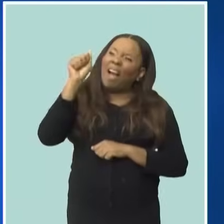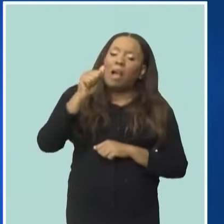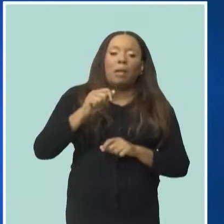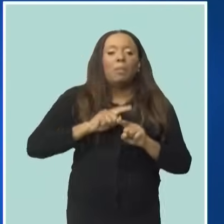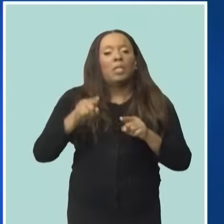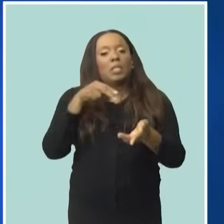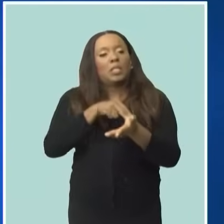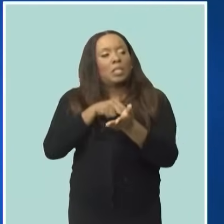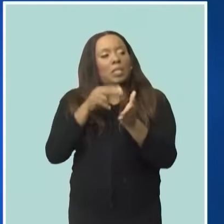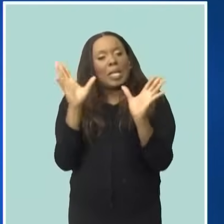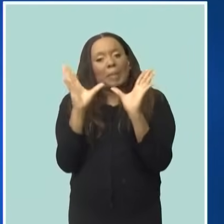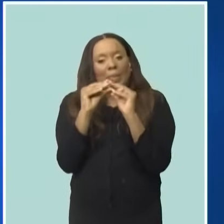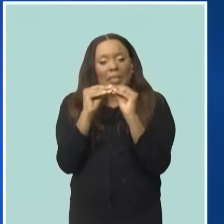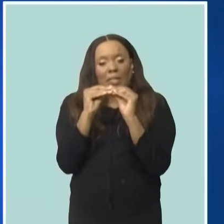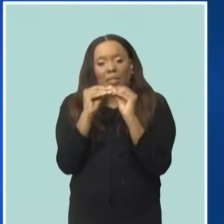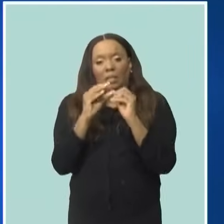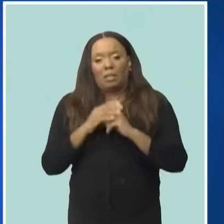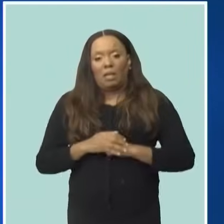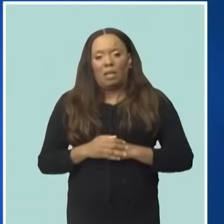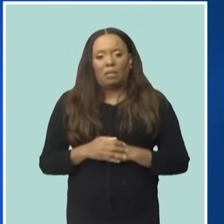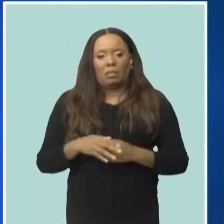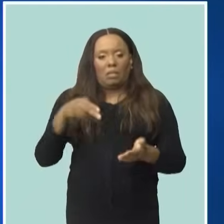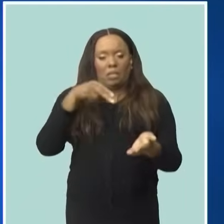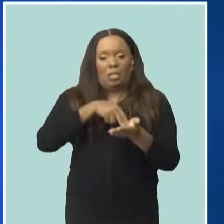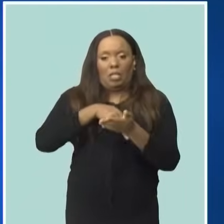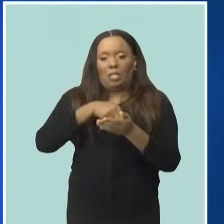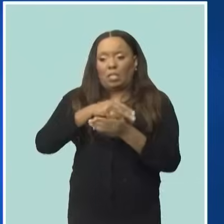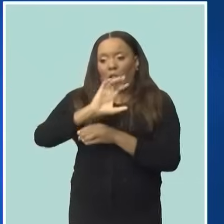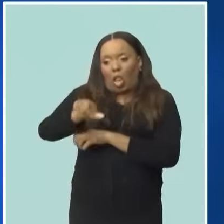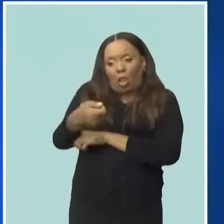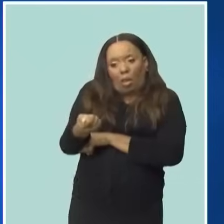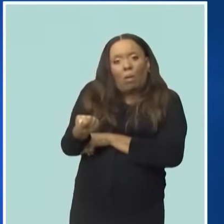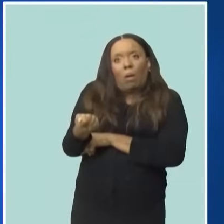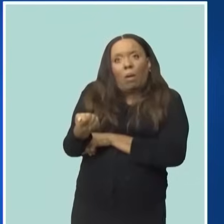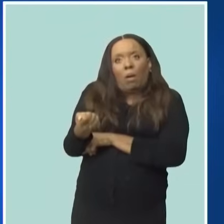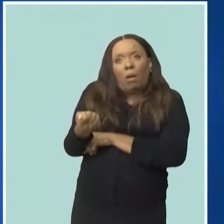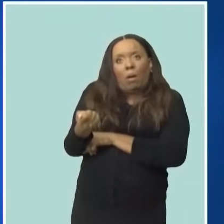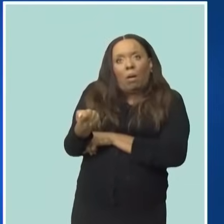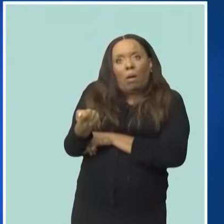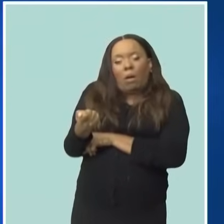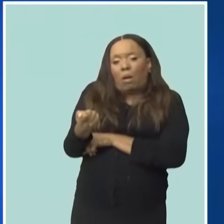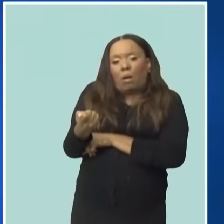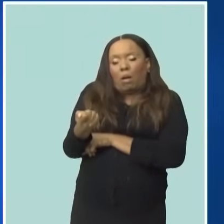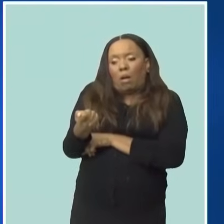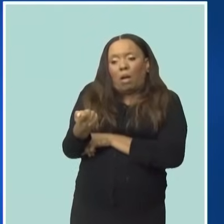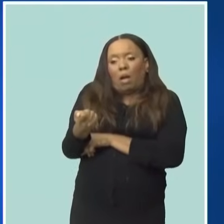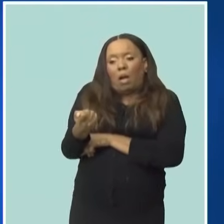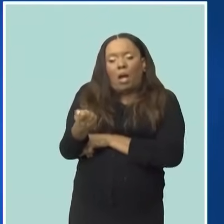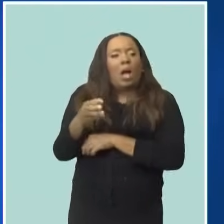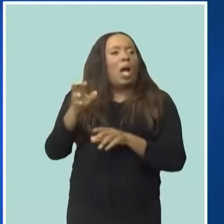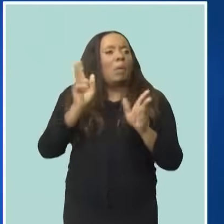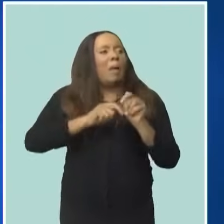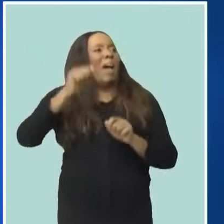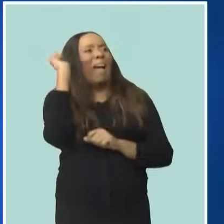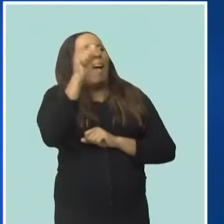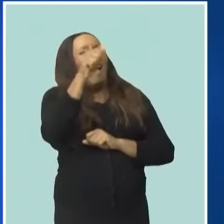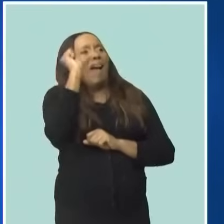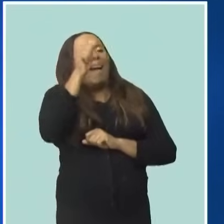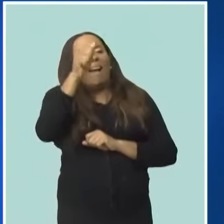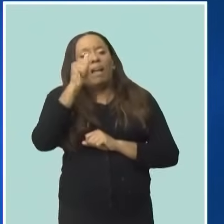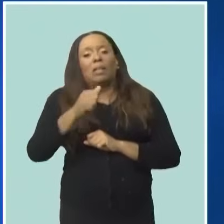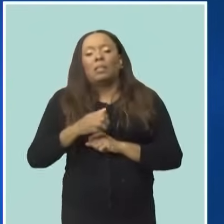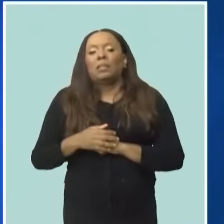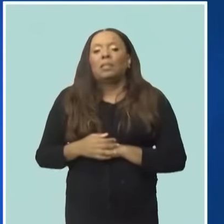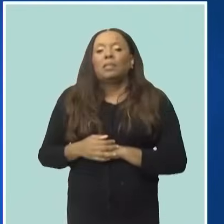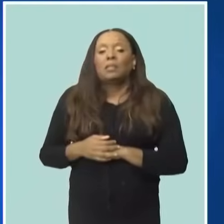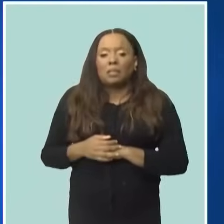meeting. This action apparently led to the nurses locking themselves in a room. General Secretary of the National Union of Public Workers, Richard